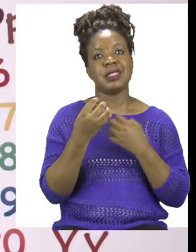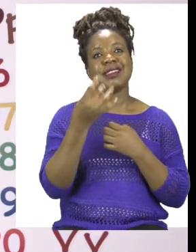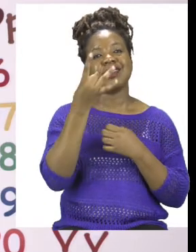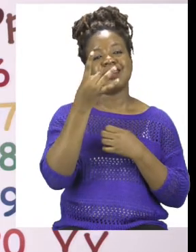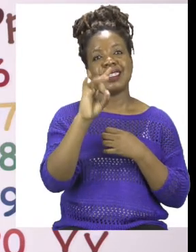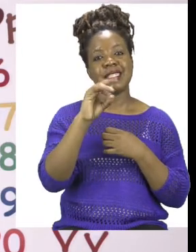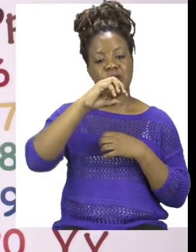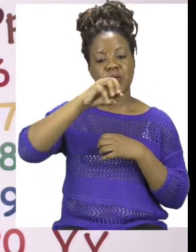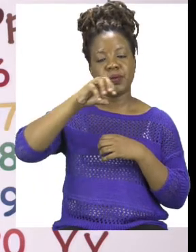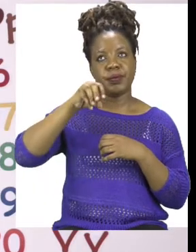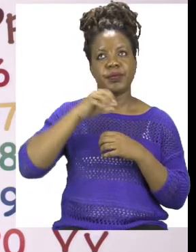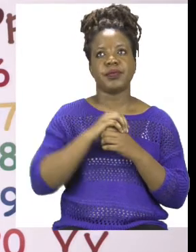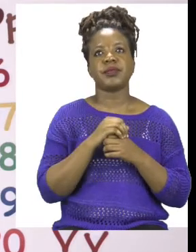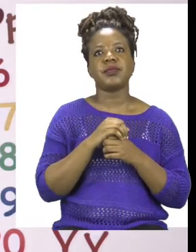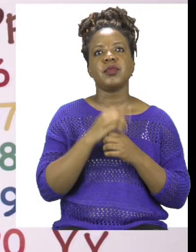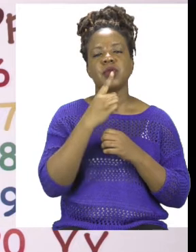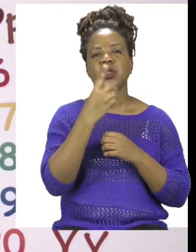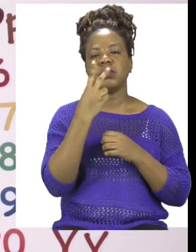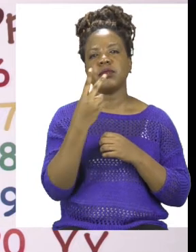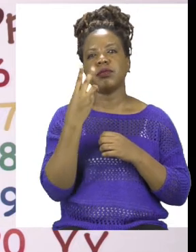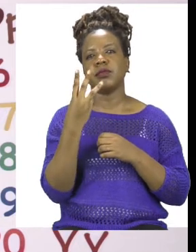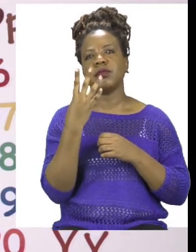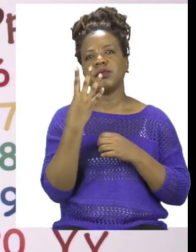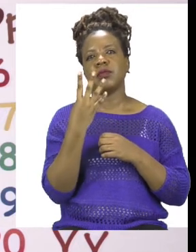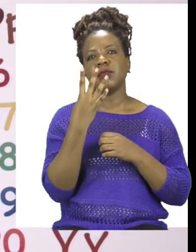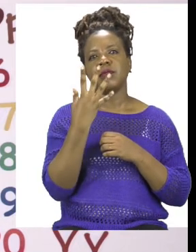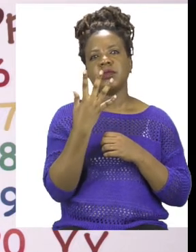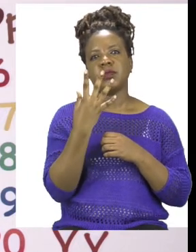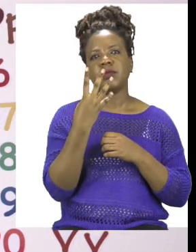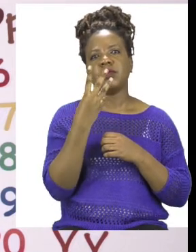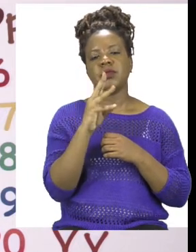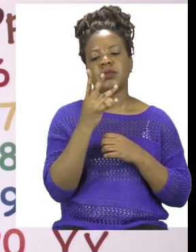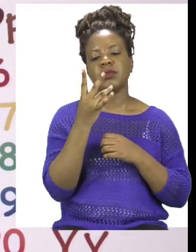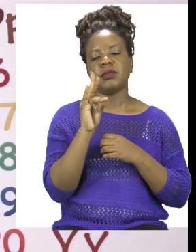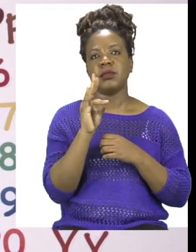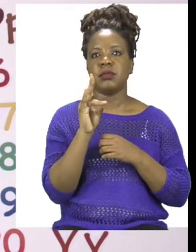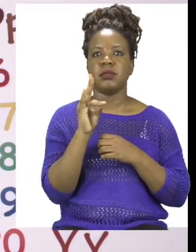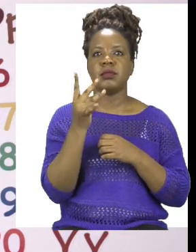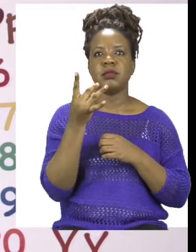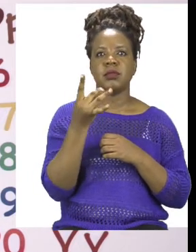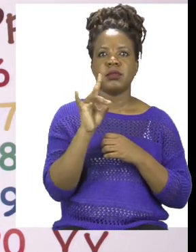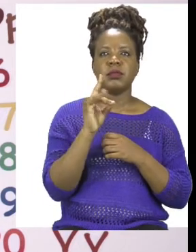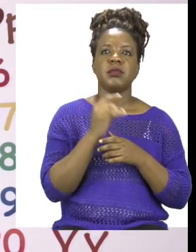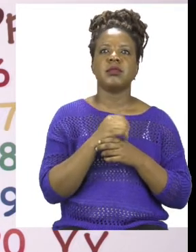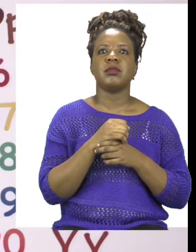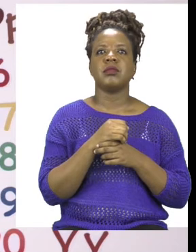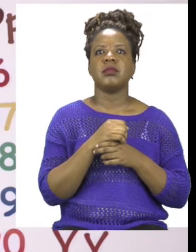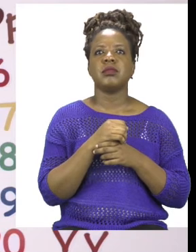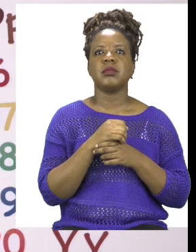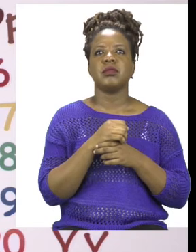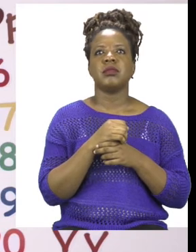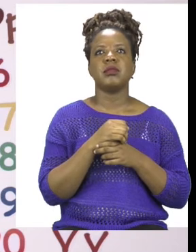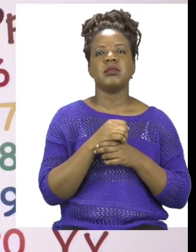counters. 1, 2, 3, 4, 5, 6, 7, 8.